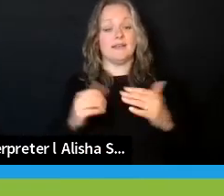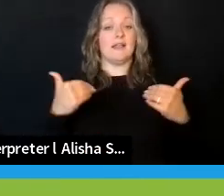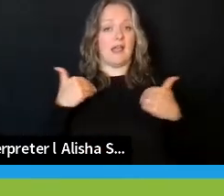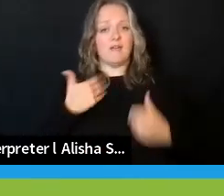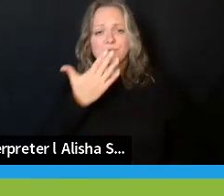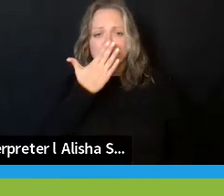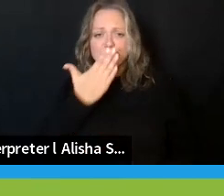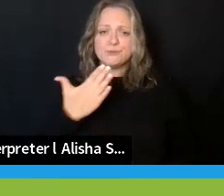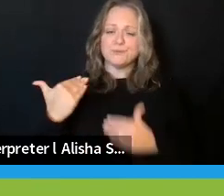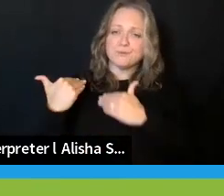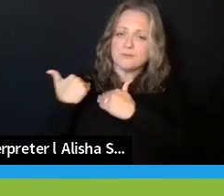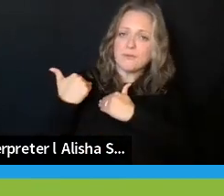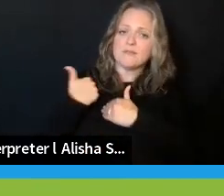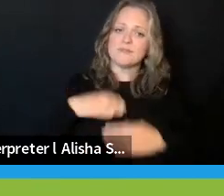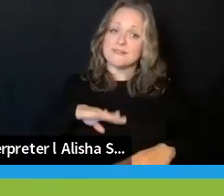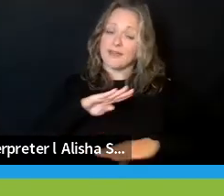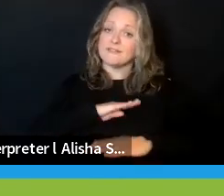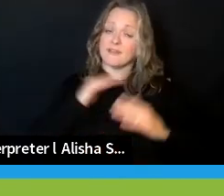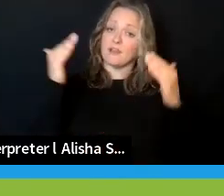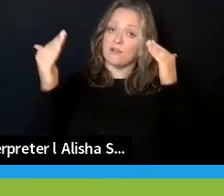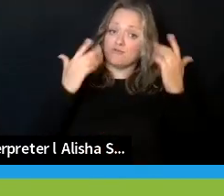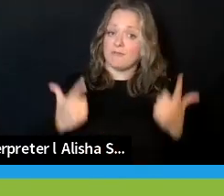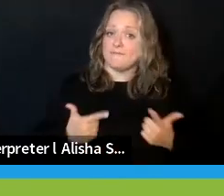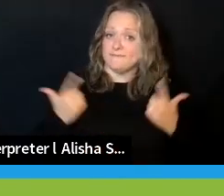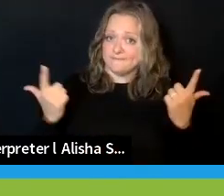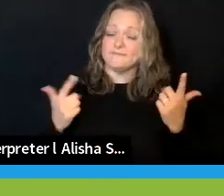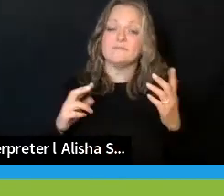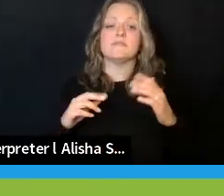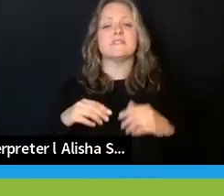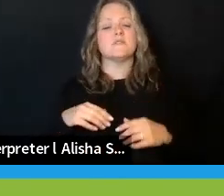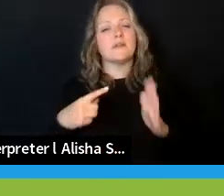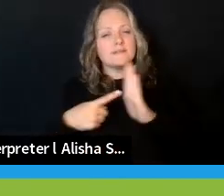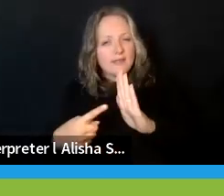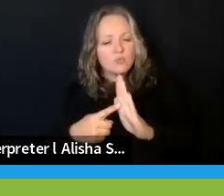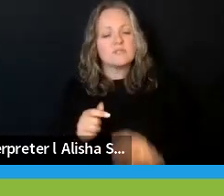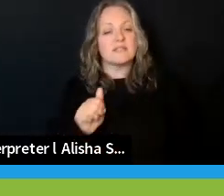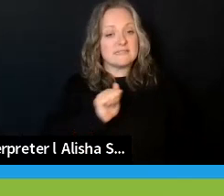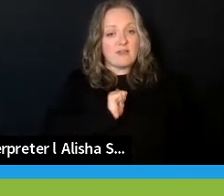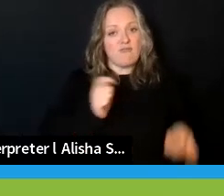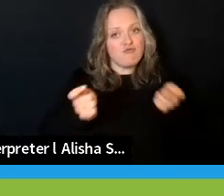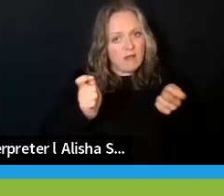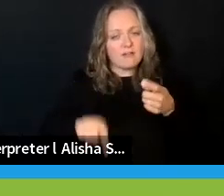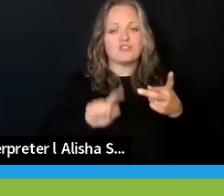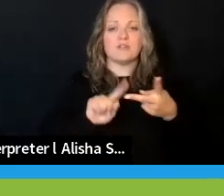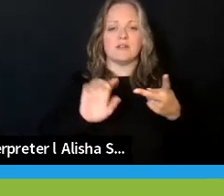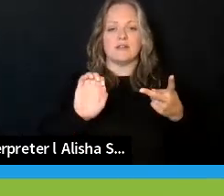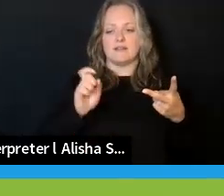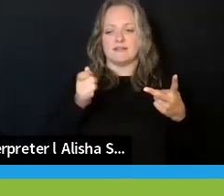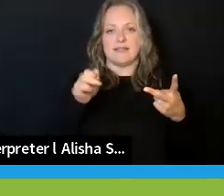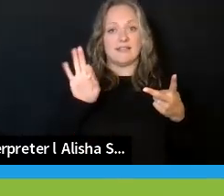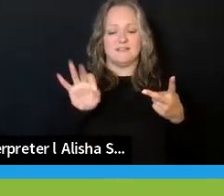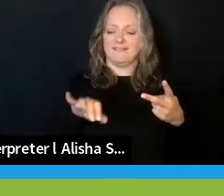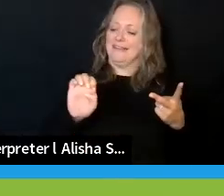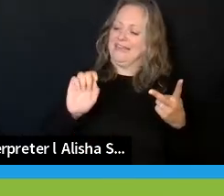productive, responsible, and satisfying adulthood. So examples here would be self-regulation, executive functioning, and